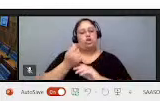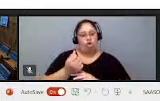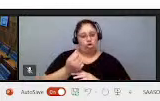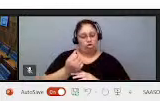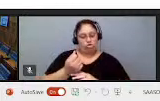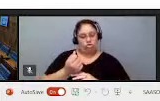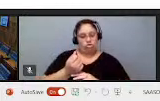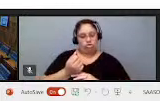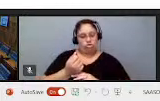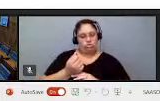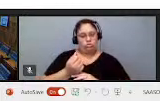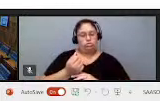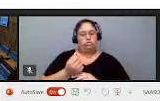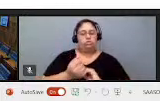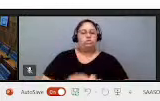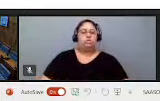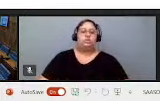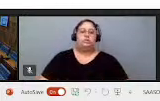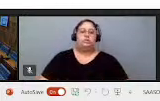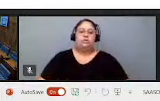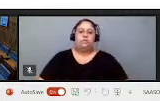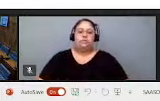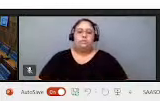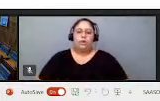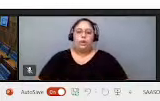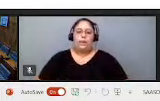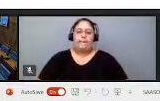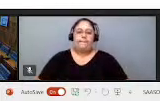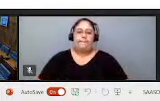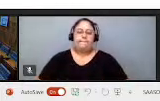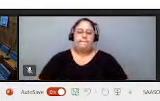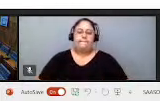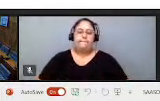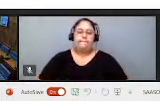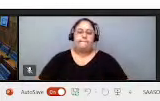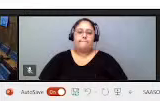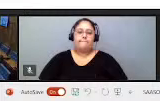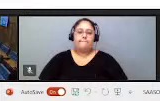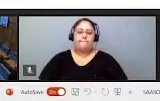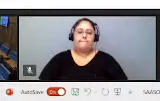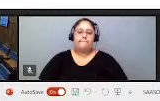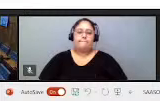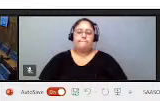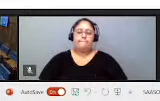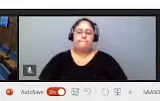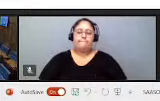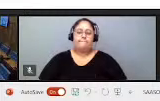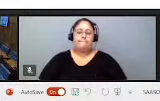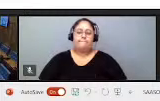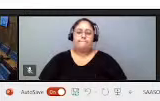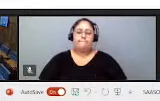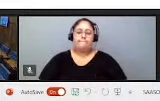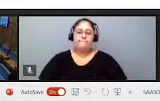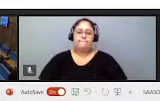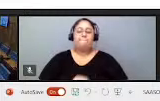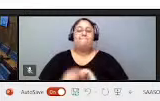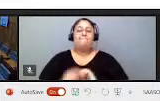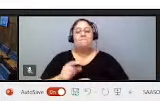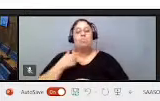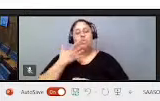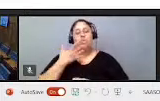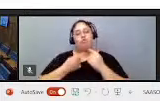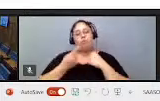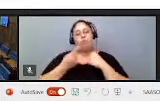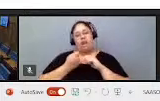um if I can just just go back a little bit and just try to quantify how this actually come about and and and what the